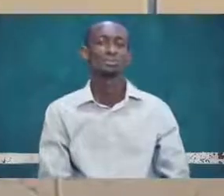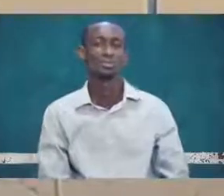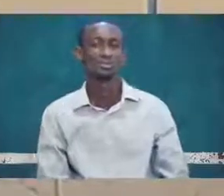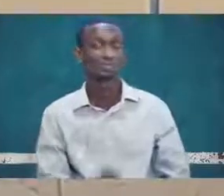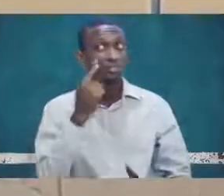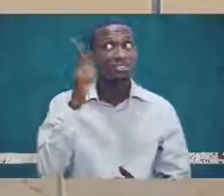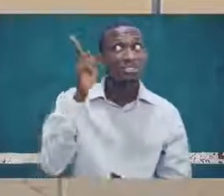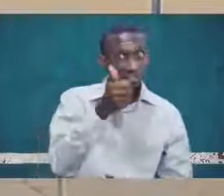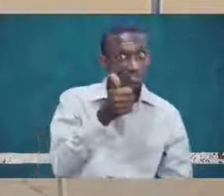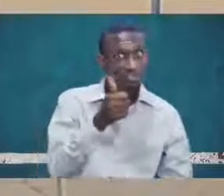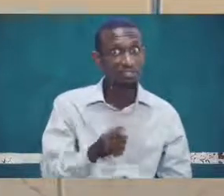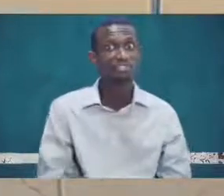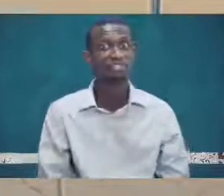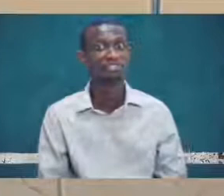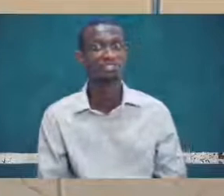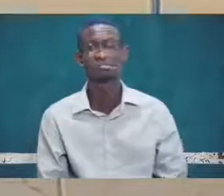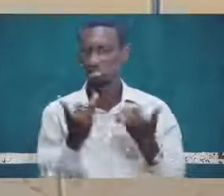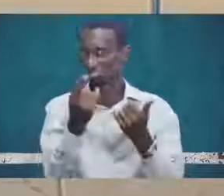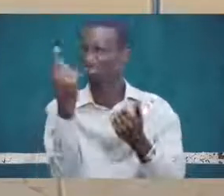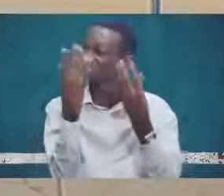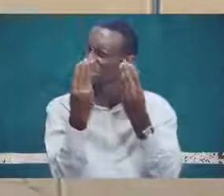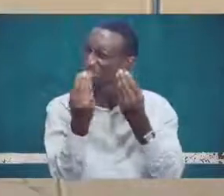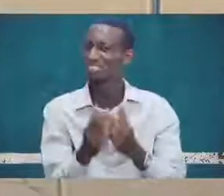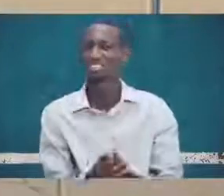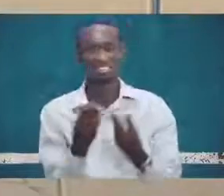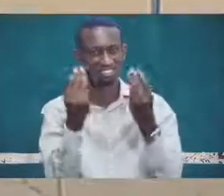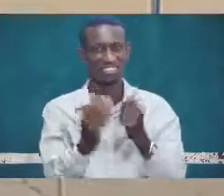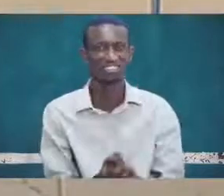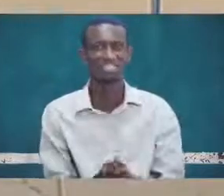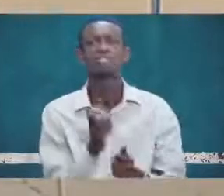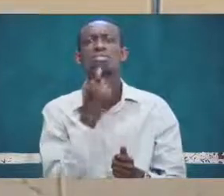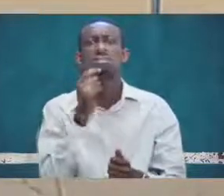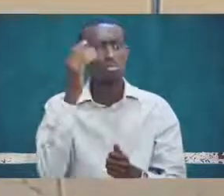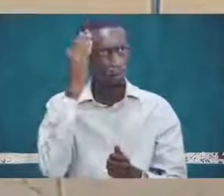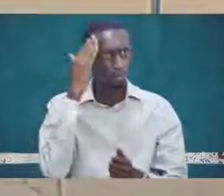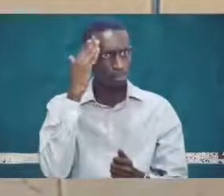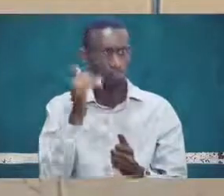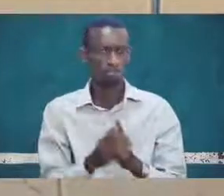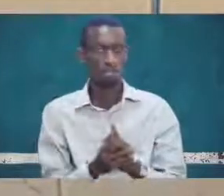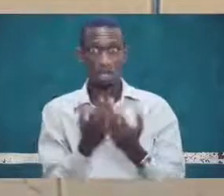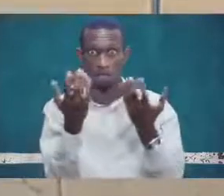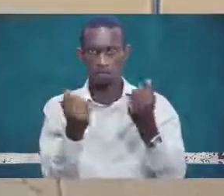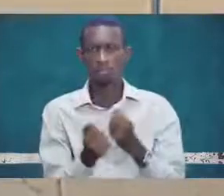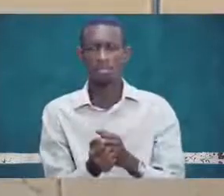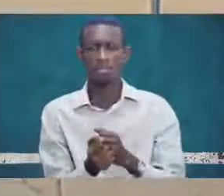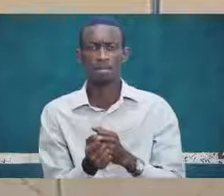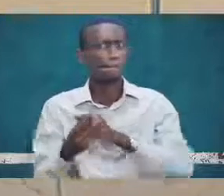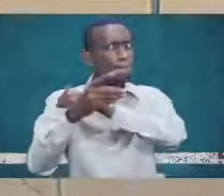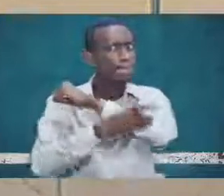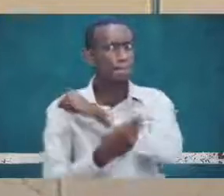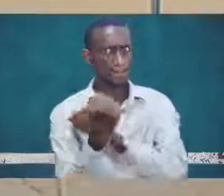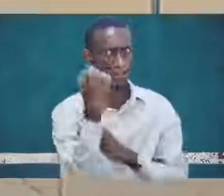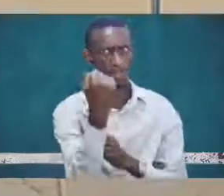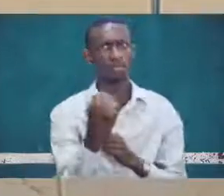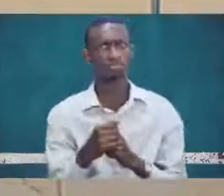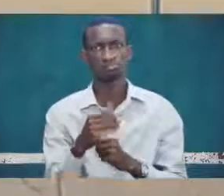Do you look at this? Now, simple. You need to have the ones you have. You have 5 days and you have 3 days.